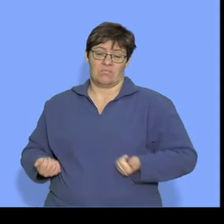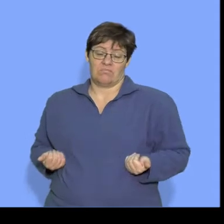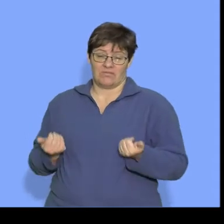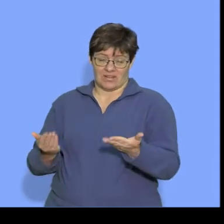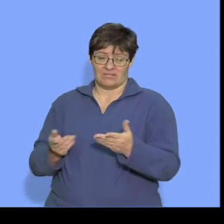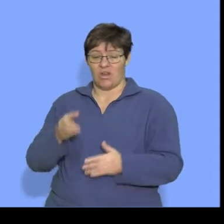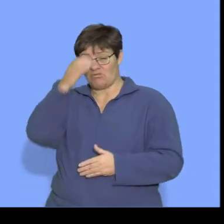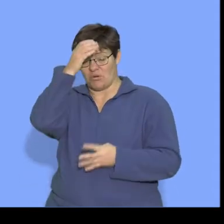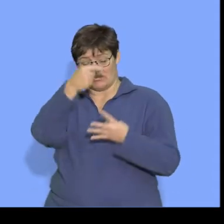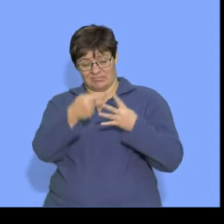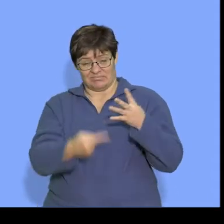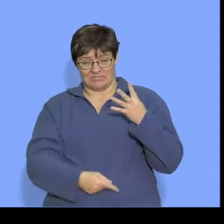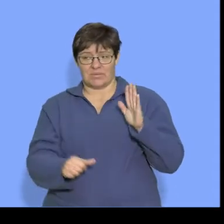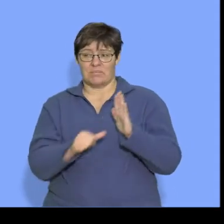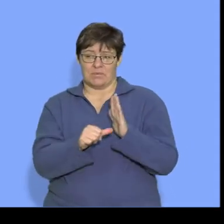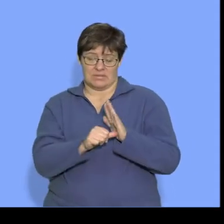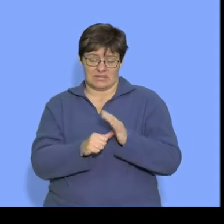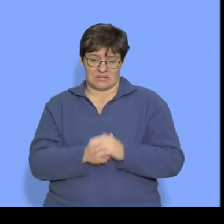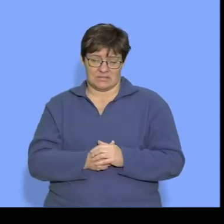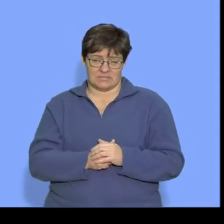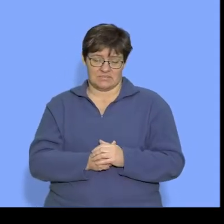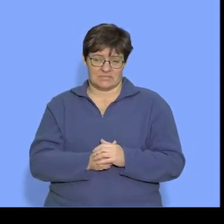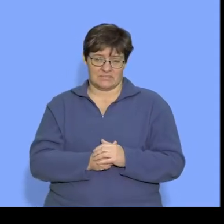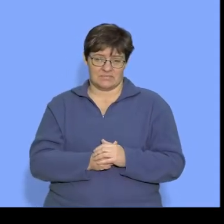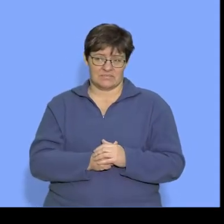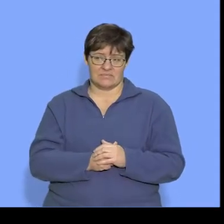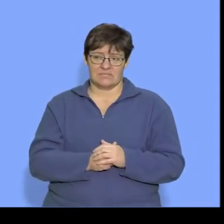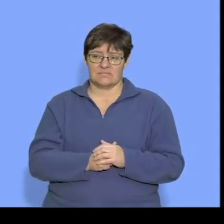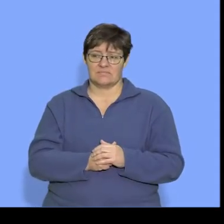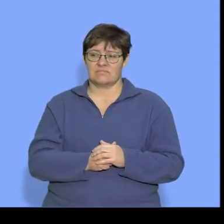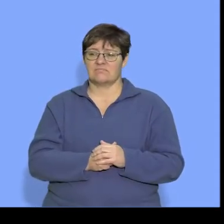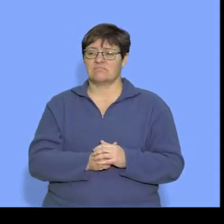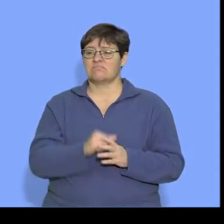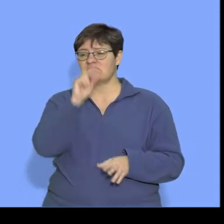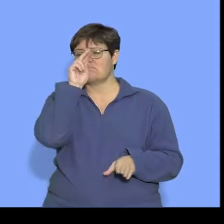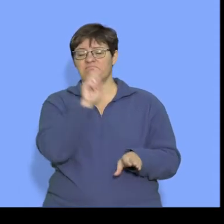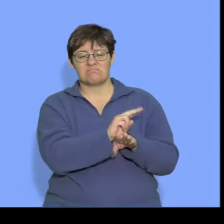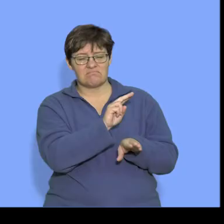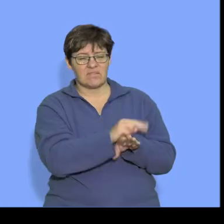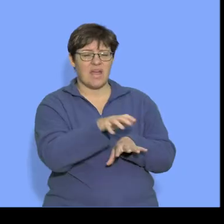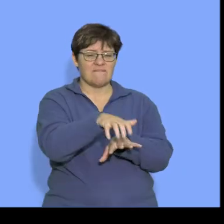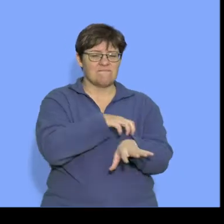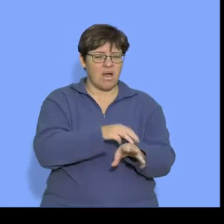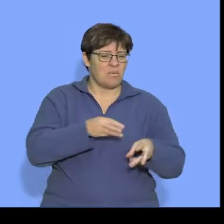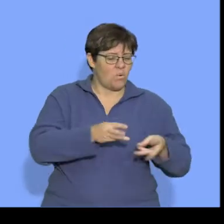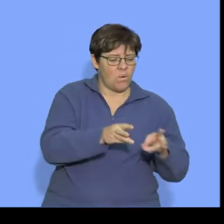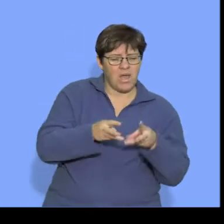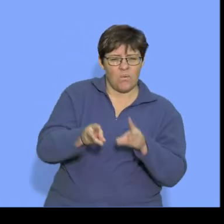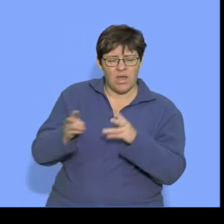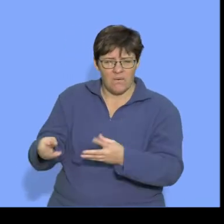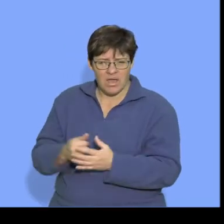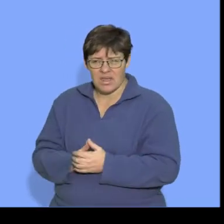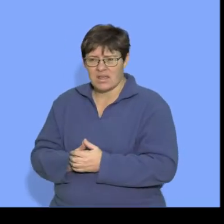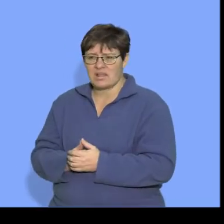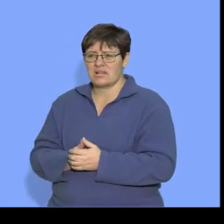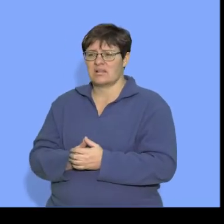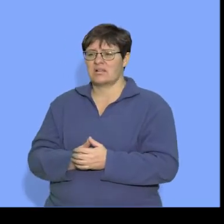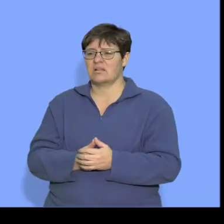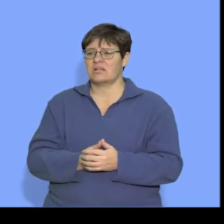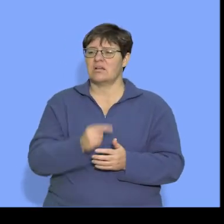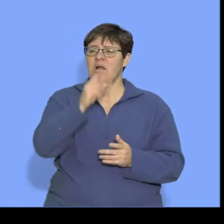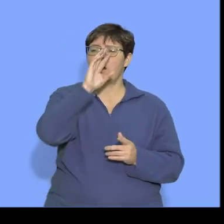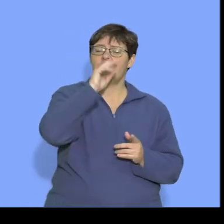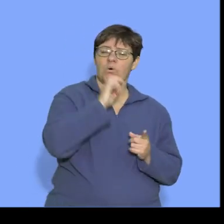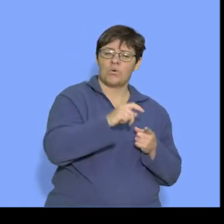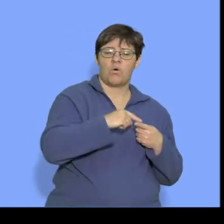concepts. We also will have an overview of farming methods, the concept around monoculture,